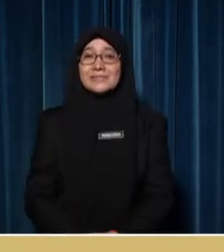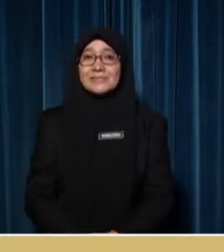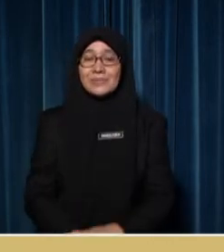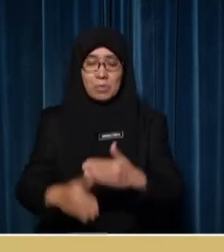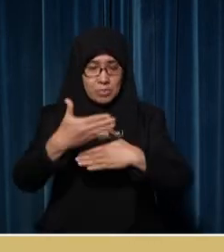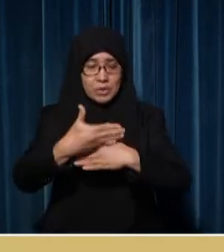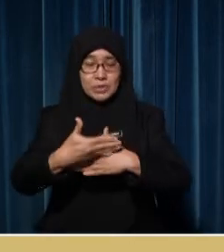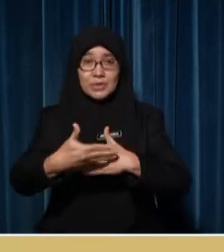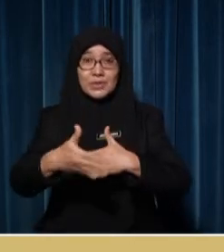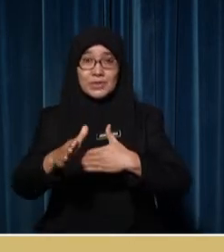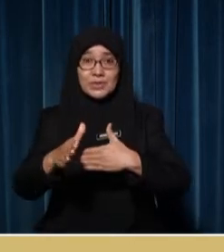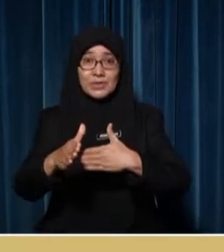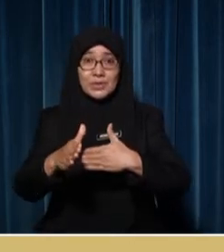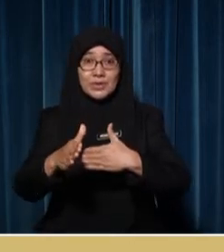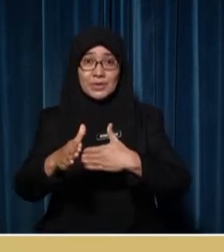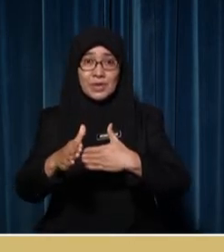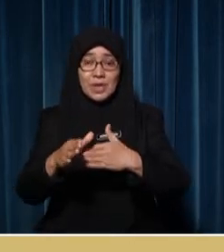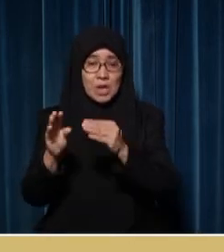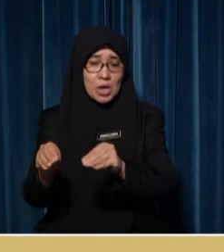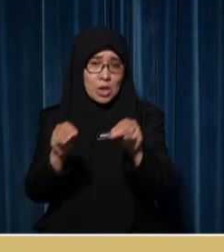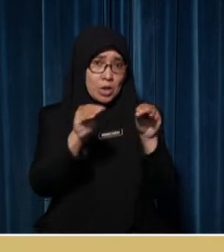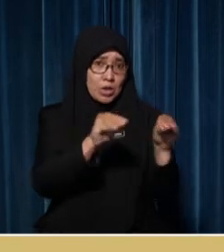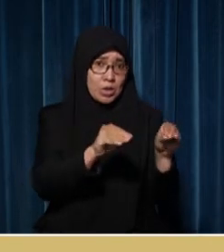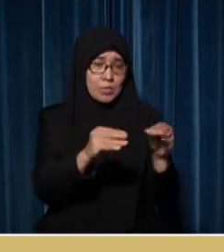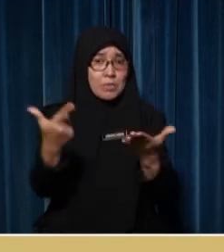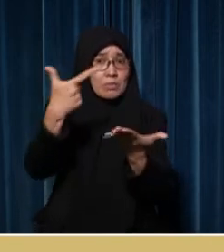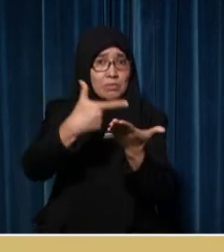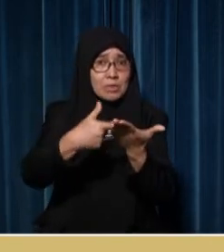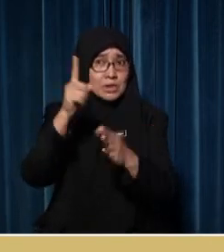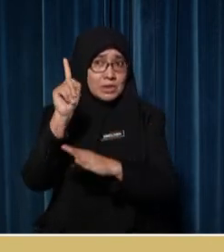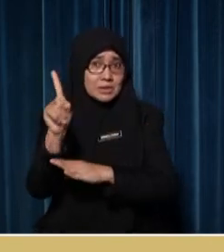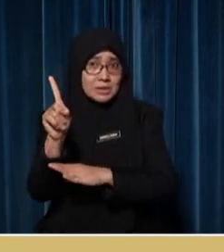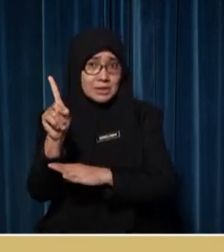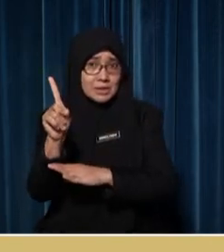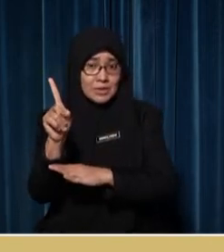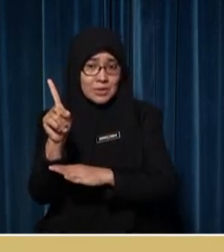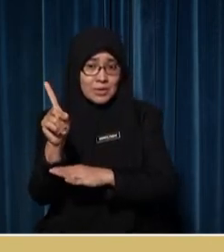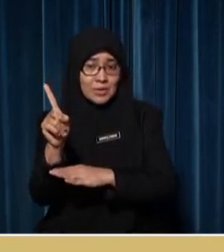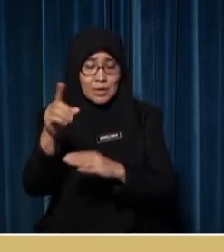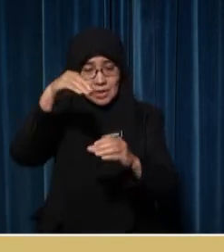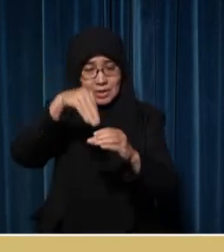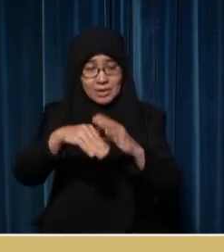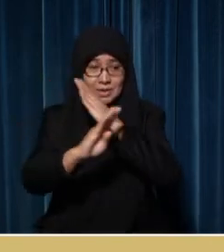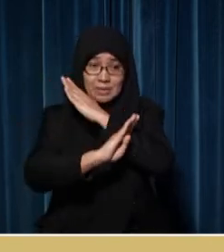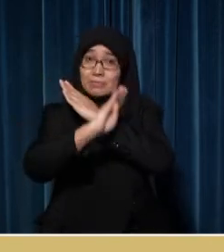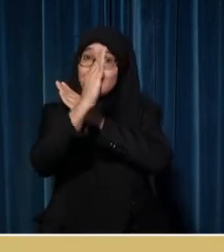Then, let's move another one into the other basket.